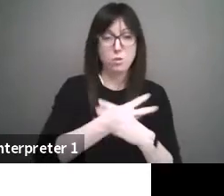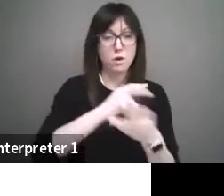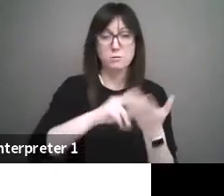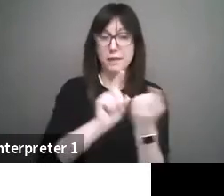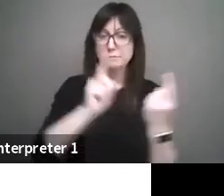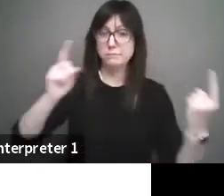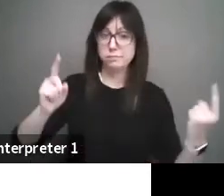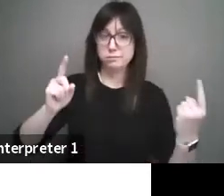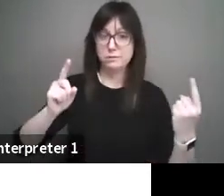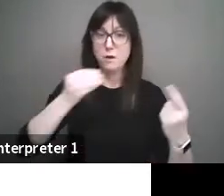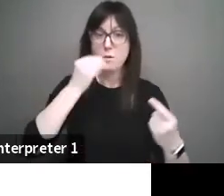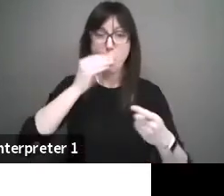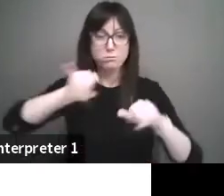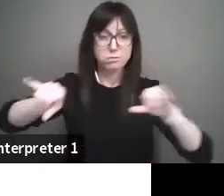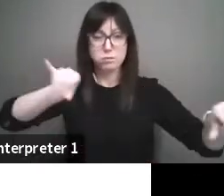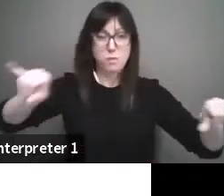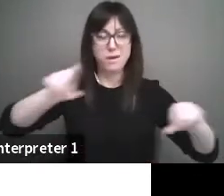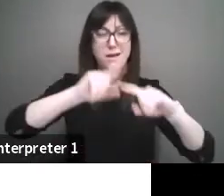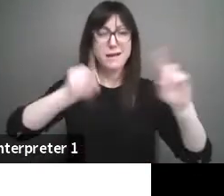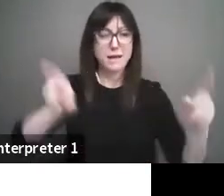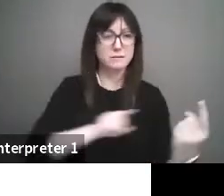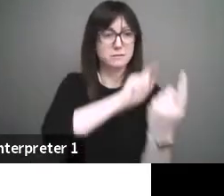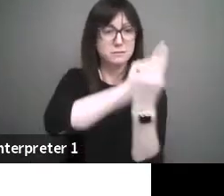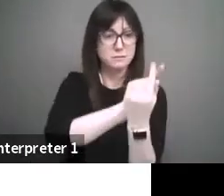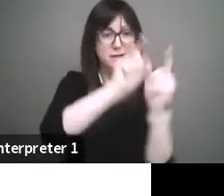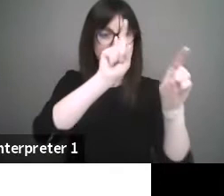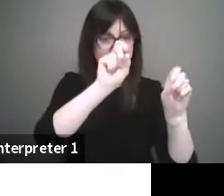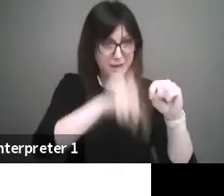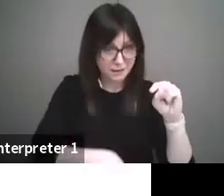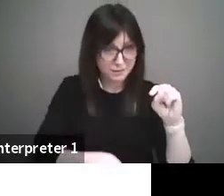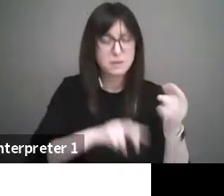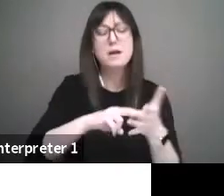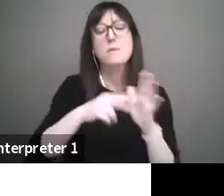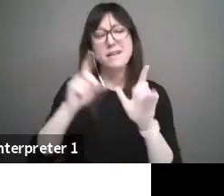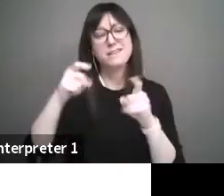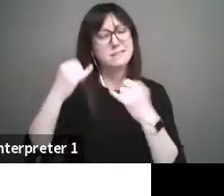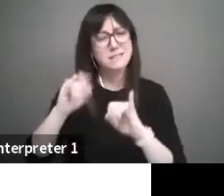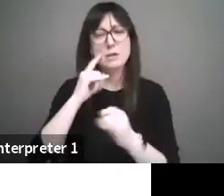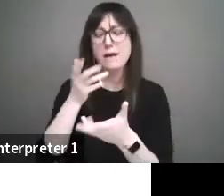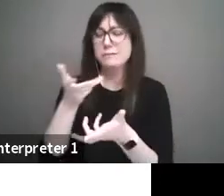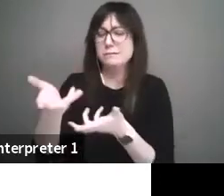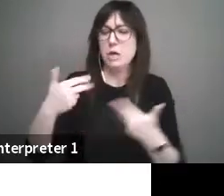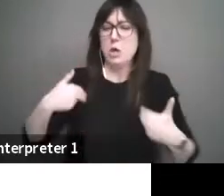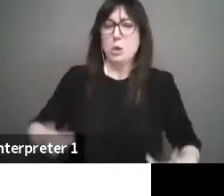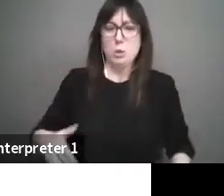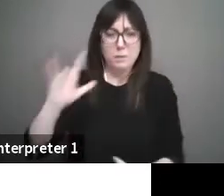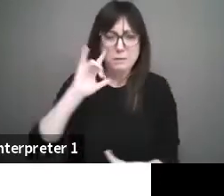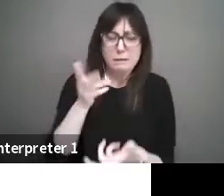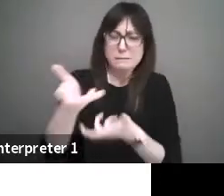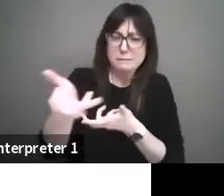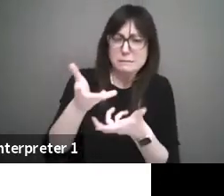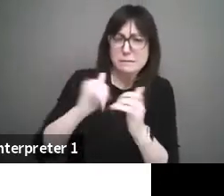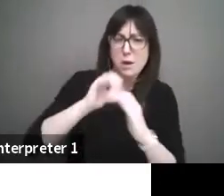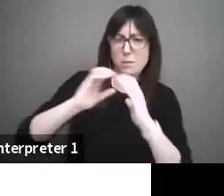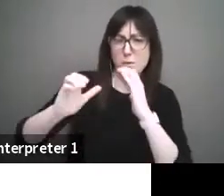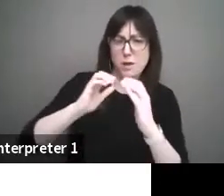need to have a way to have more of a humanized approach when doing business or just reaching out to prospects or customers.